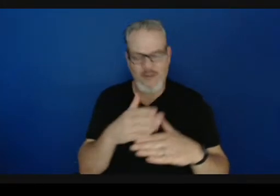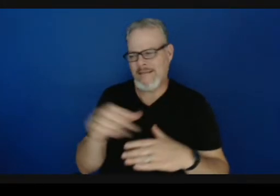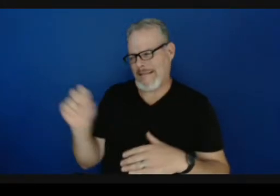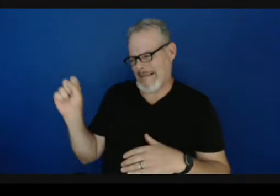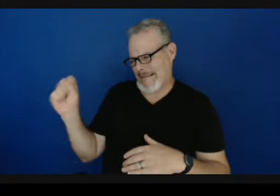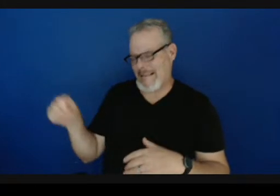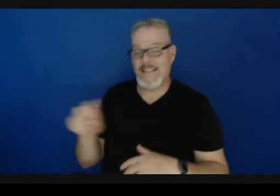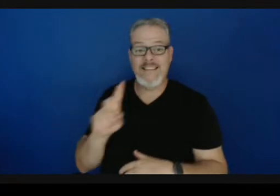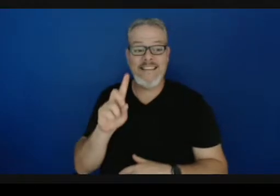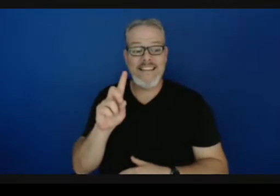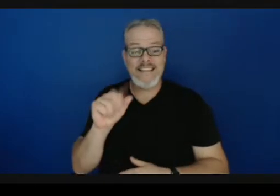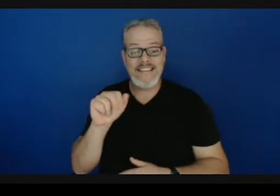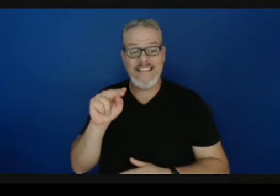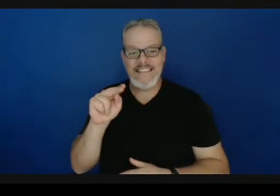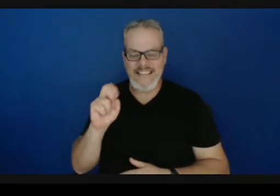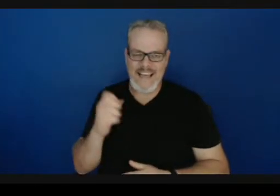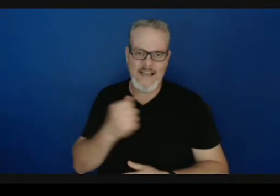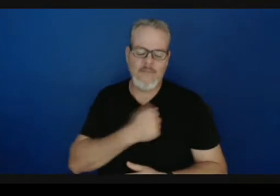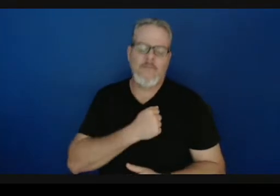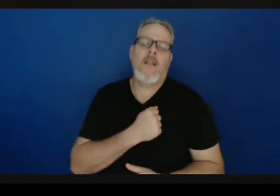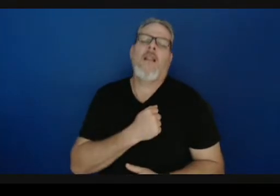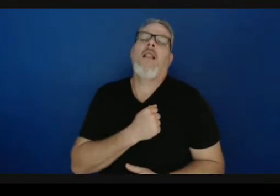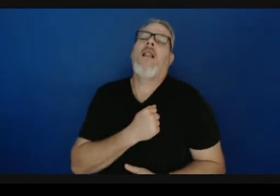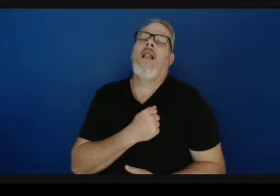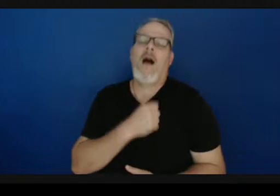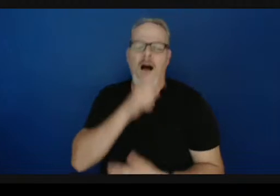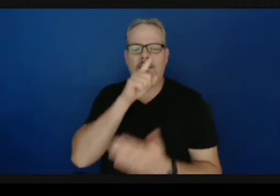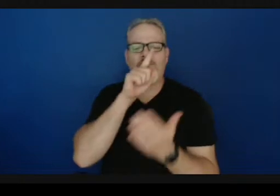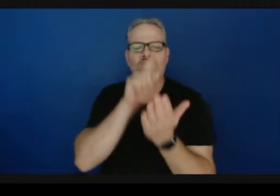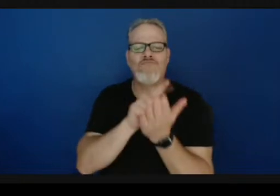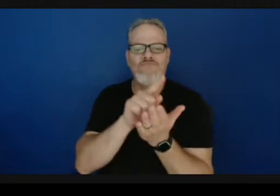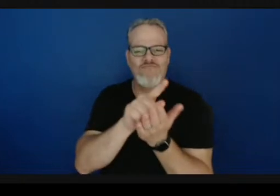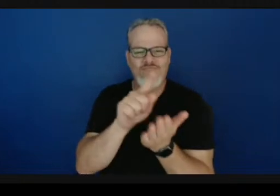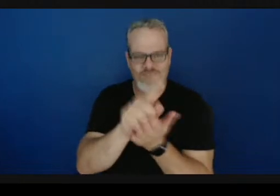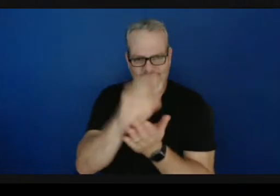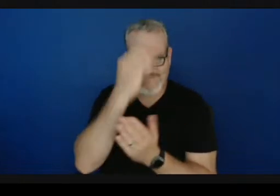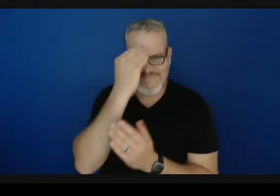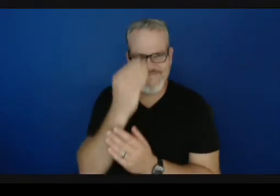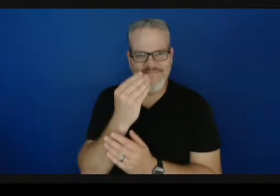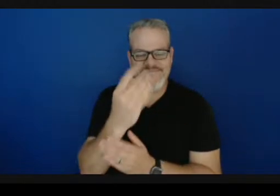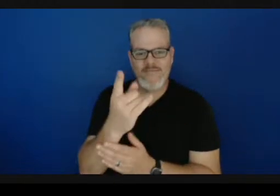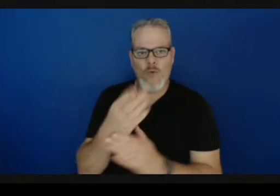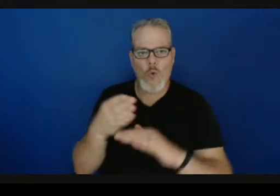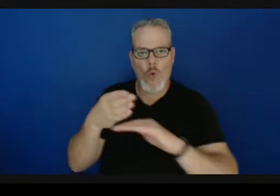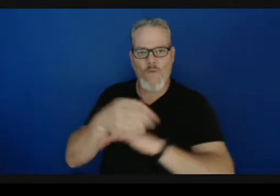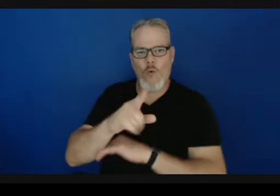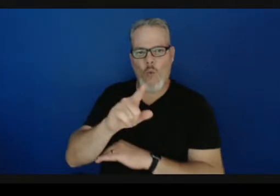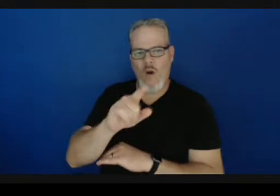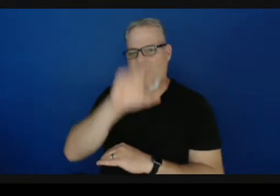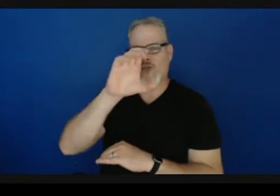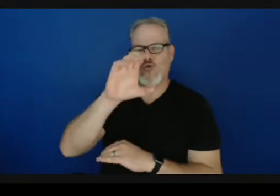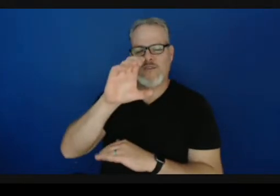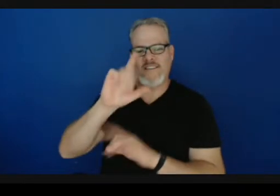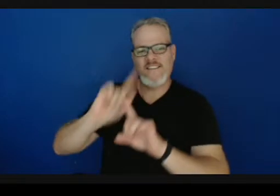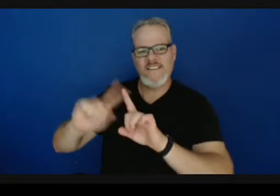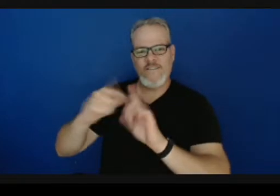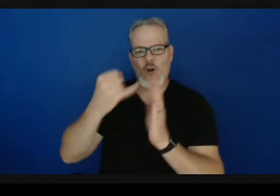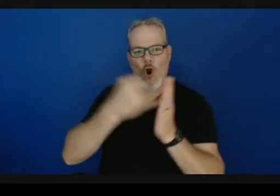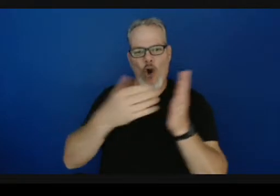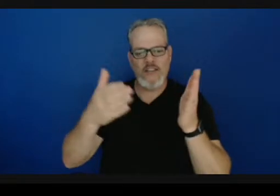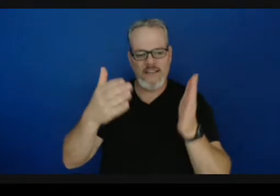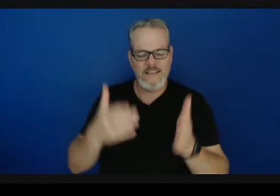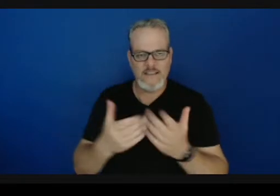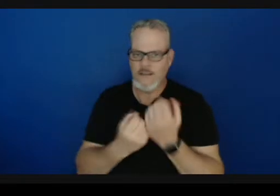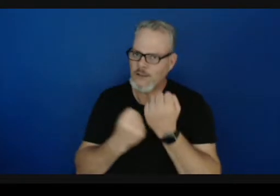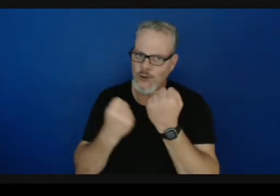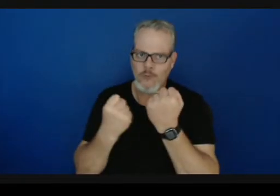will definitely get this up. 100+ crafters and artists will be there. Support local. There you go. You're not vending